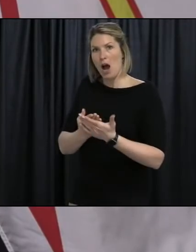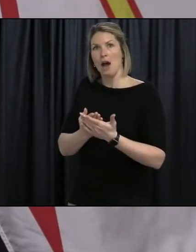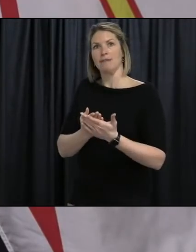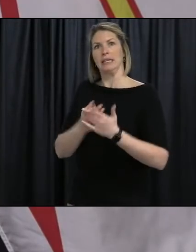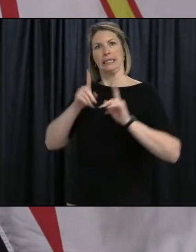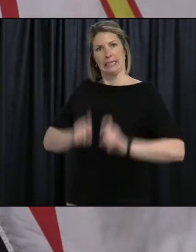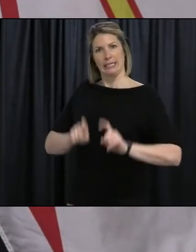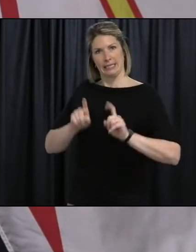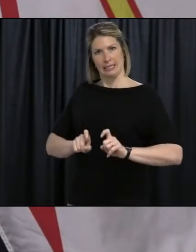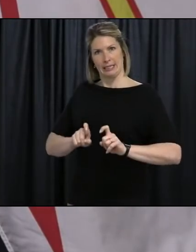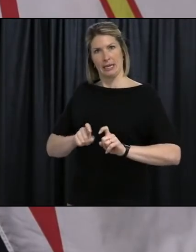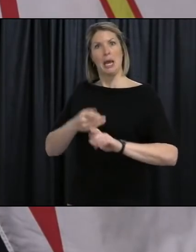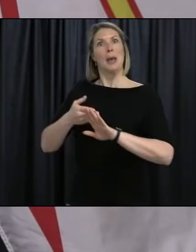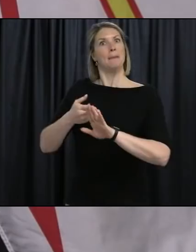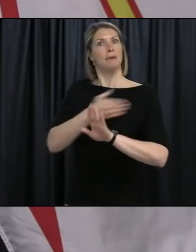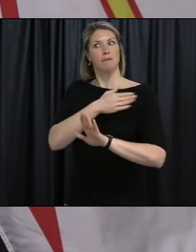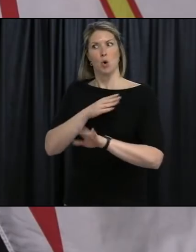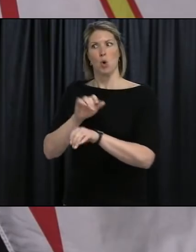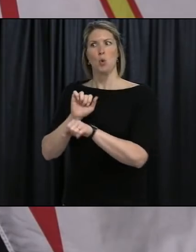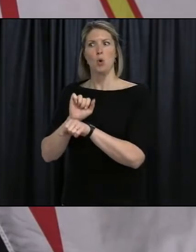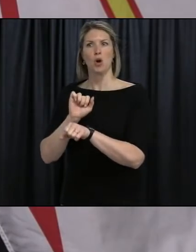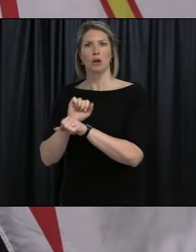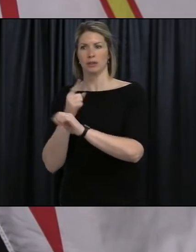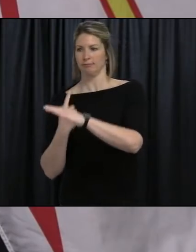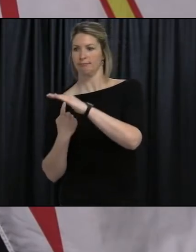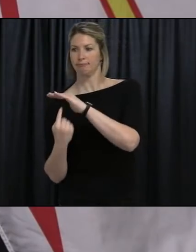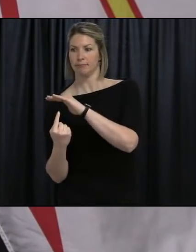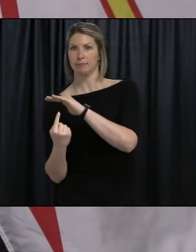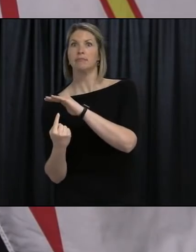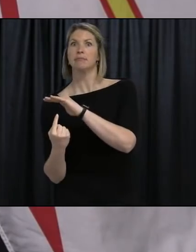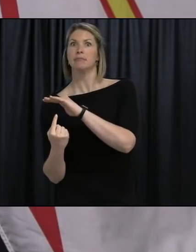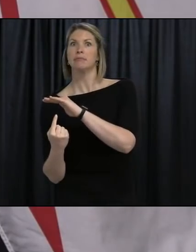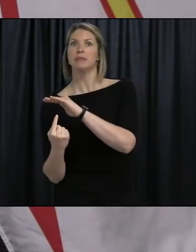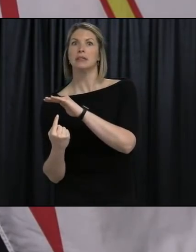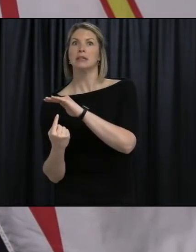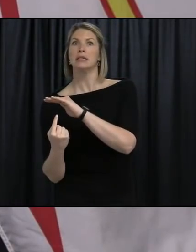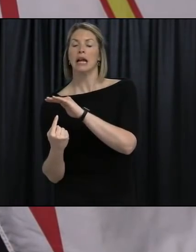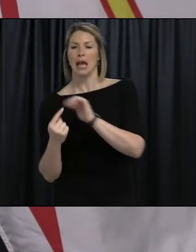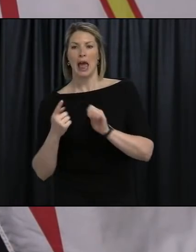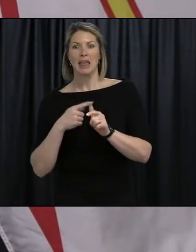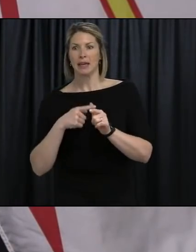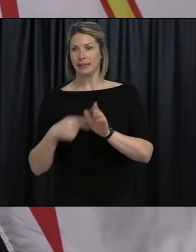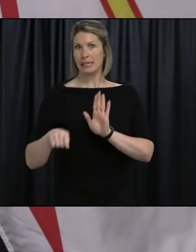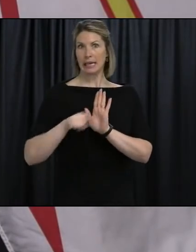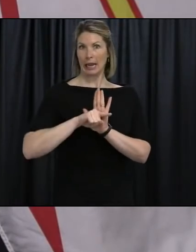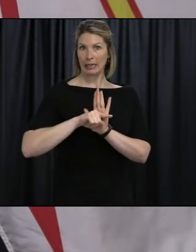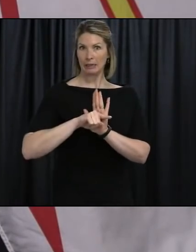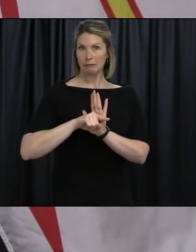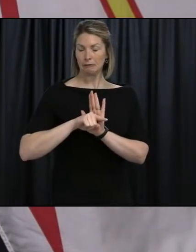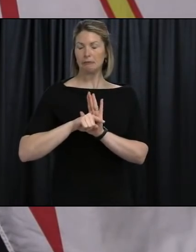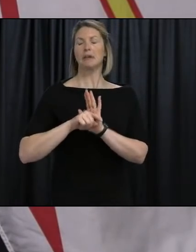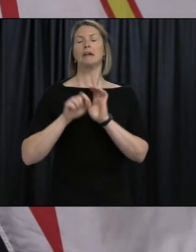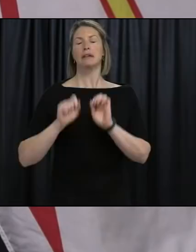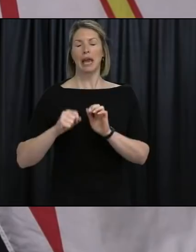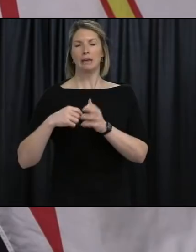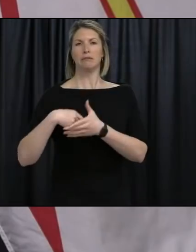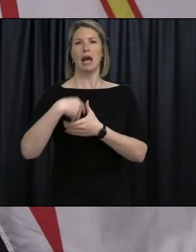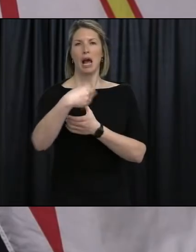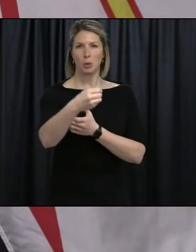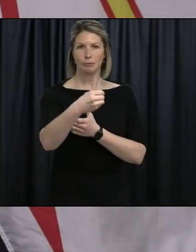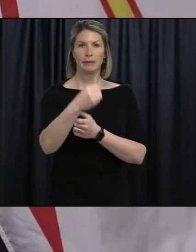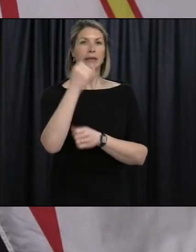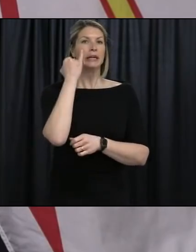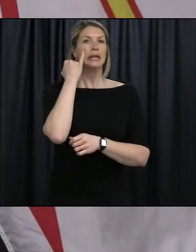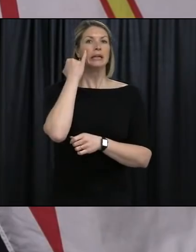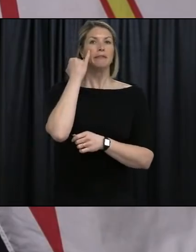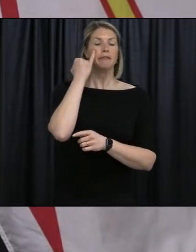beginning work, they must self-isolate until they receive this first negative test result. Essential workers only staying in the province 2 days or less